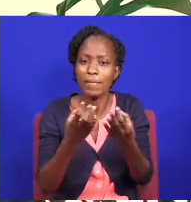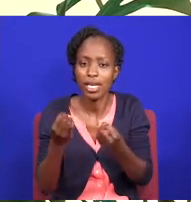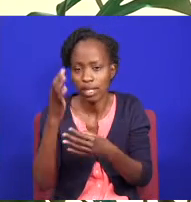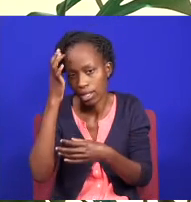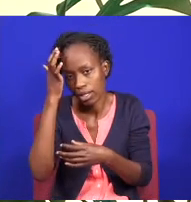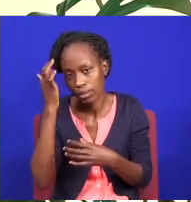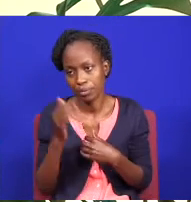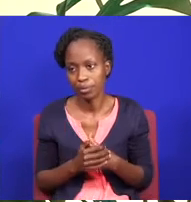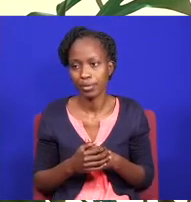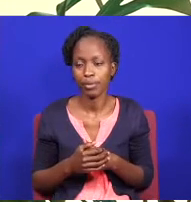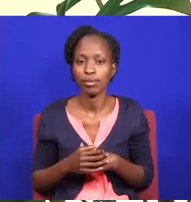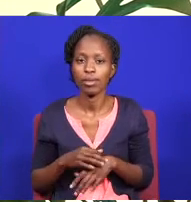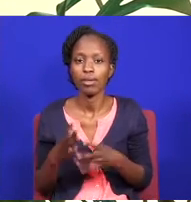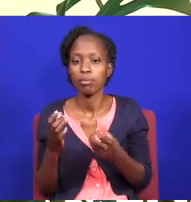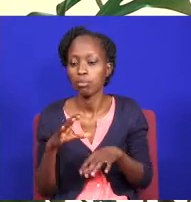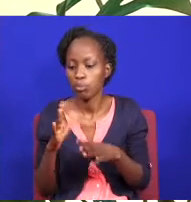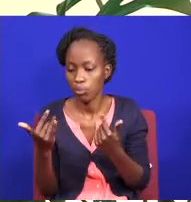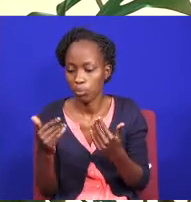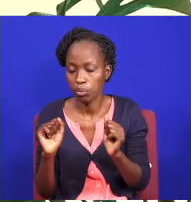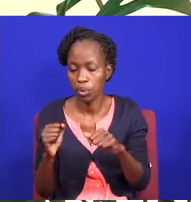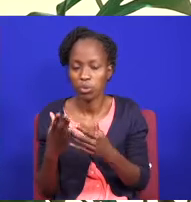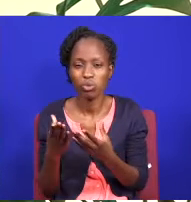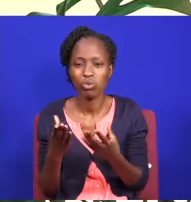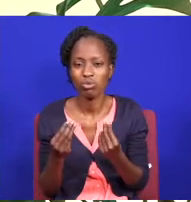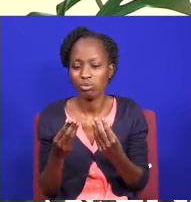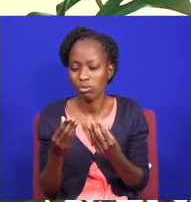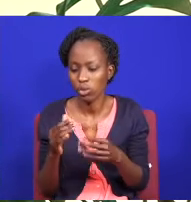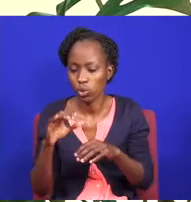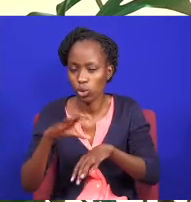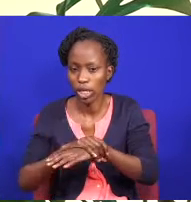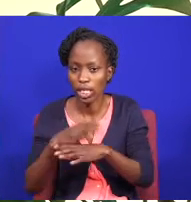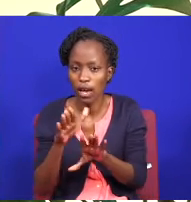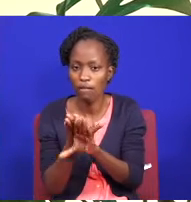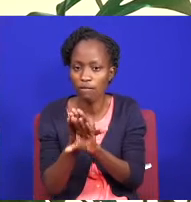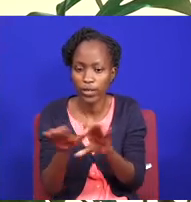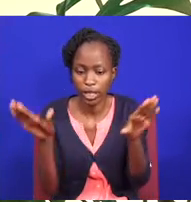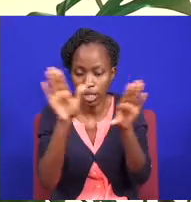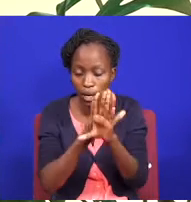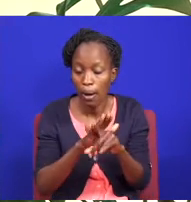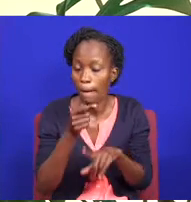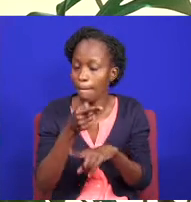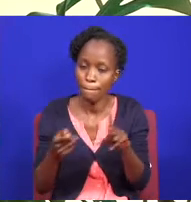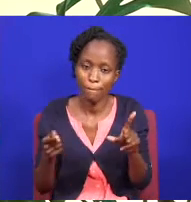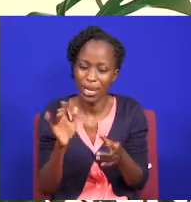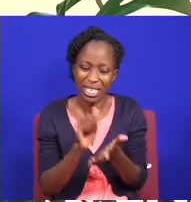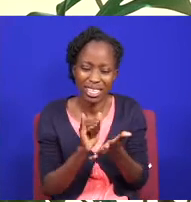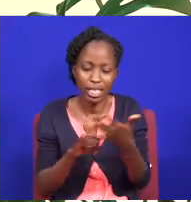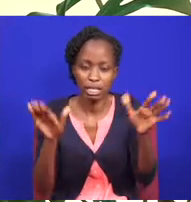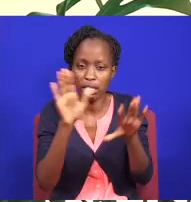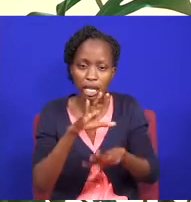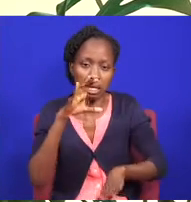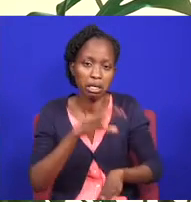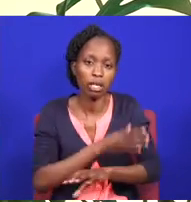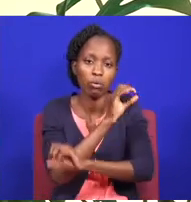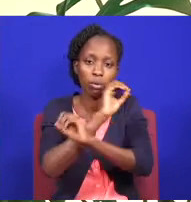up and they can easily be caught. And that's why they went at night. But unfortunately, that night they never caught